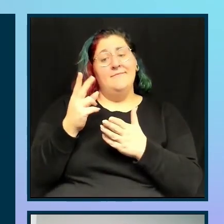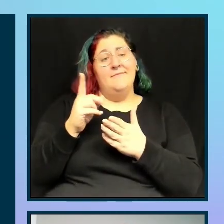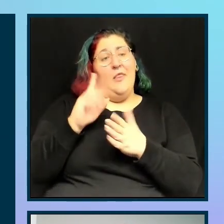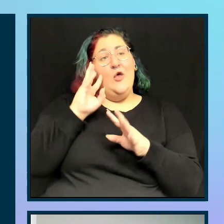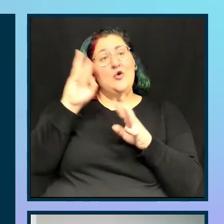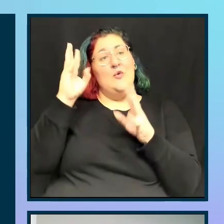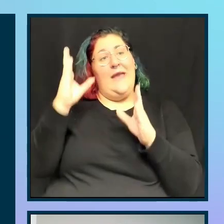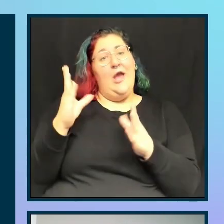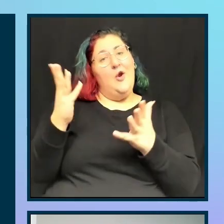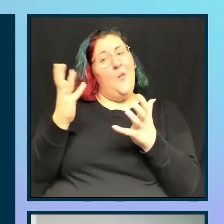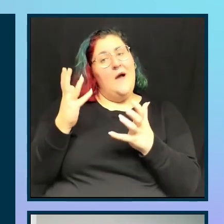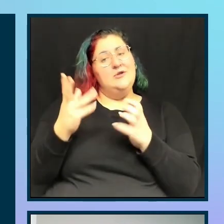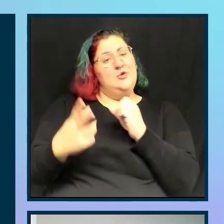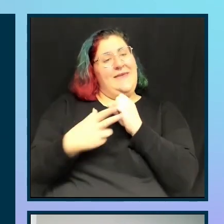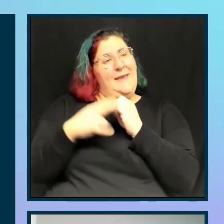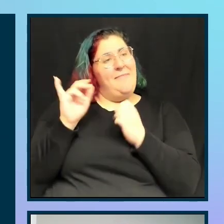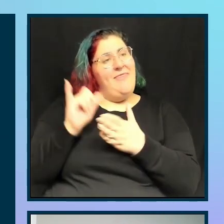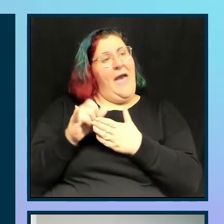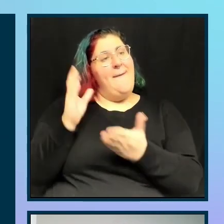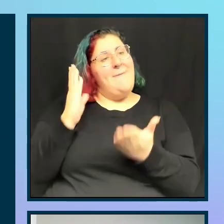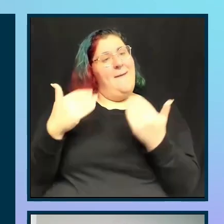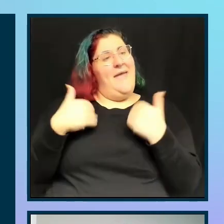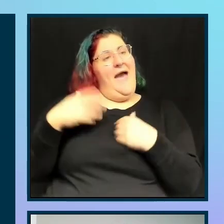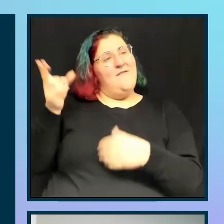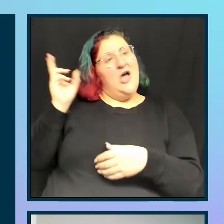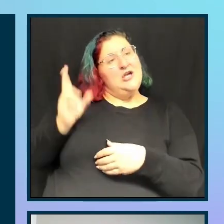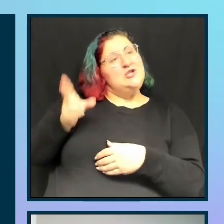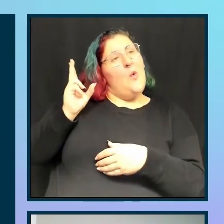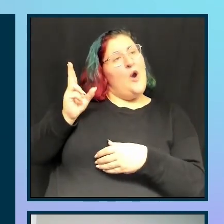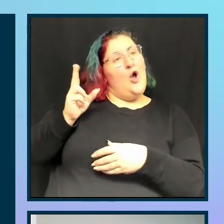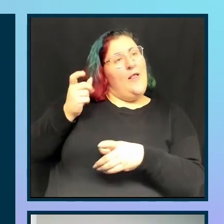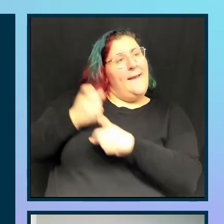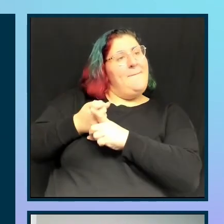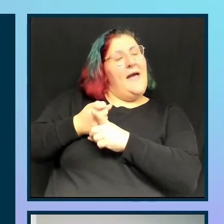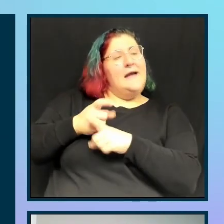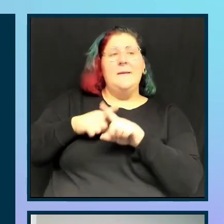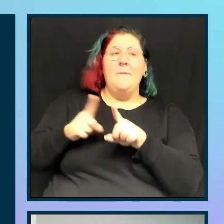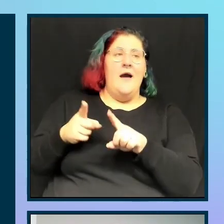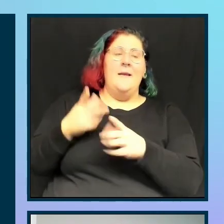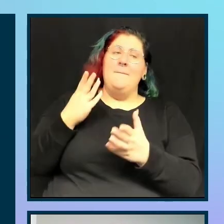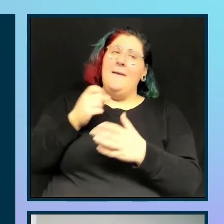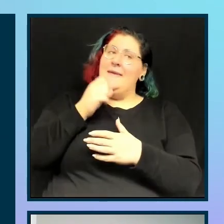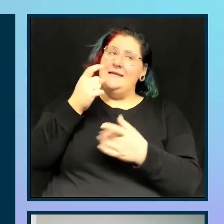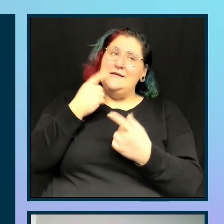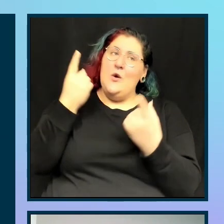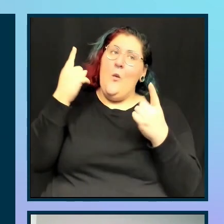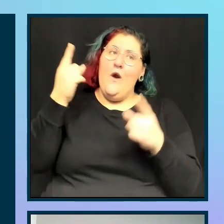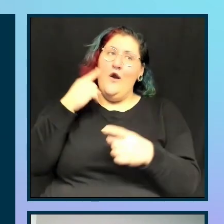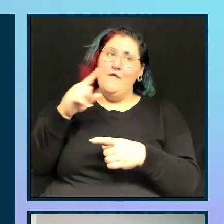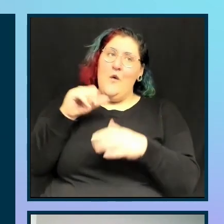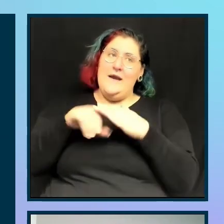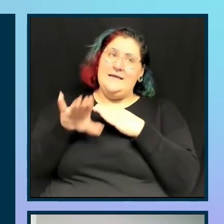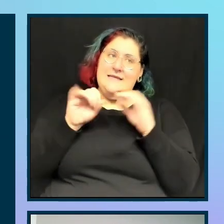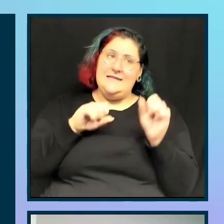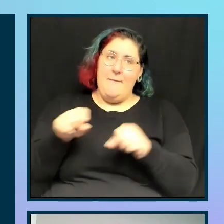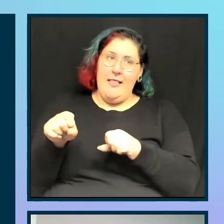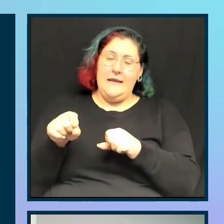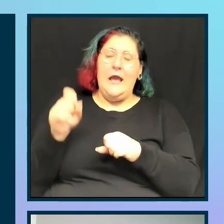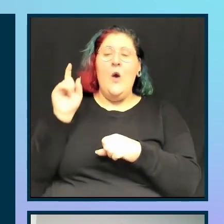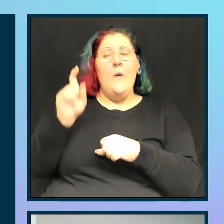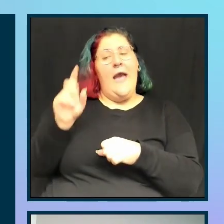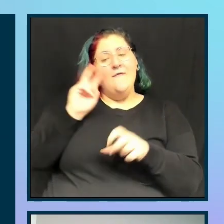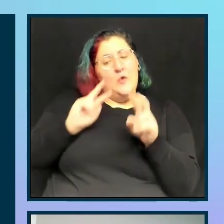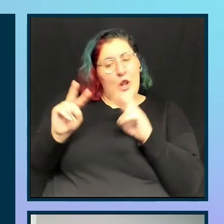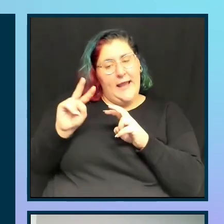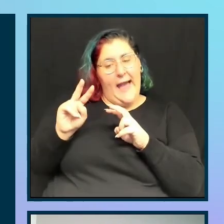for historical purposes, but they may not work in an accessible document going forward. So those need to be looked at and changed and